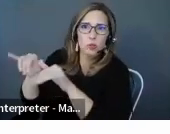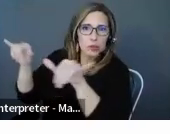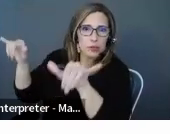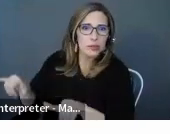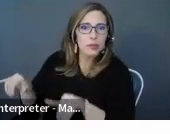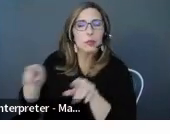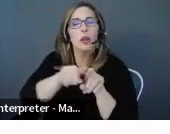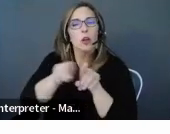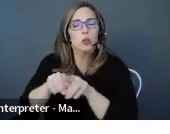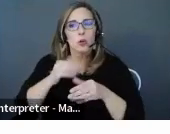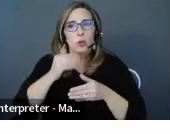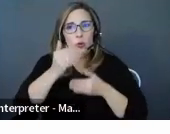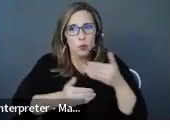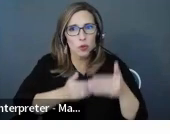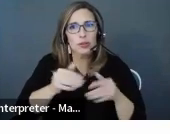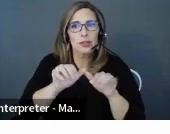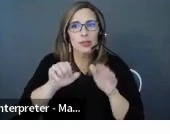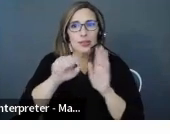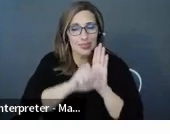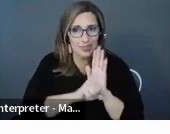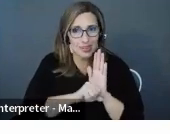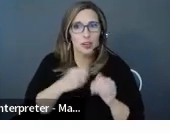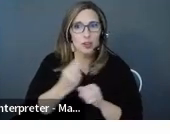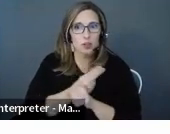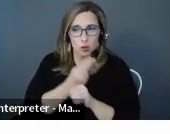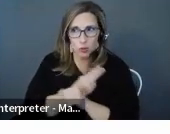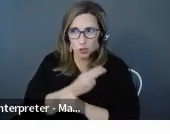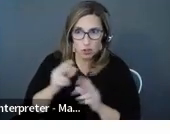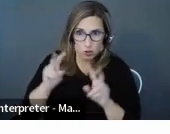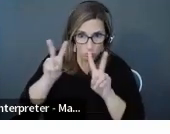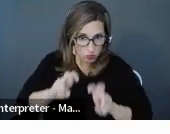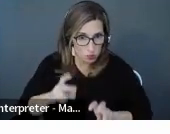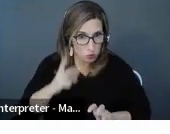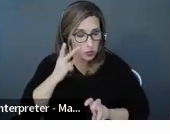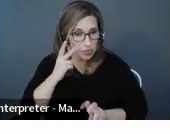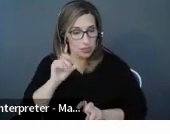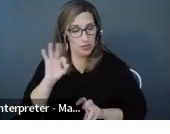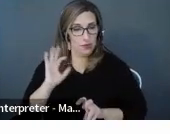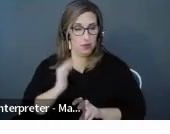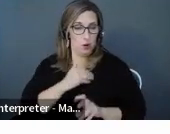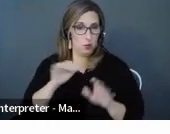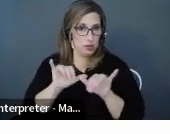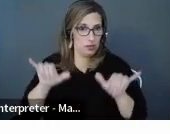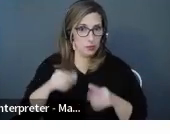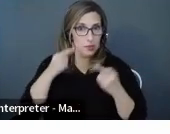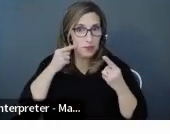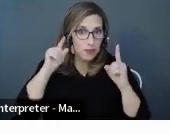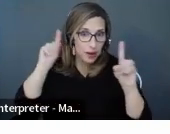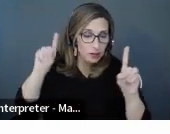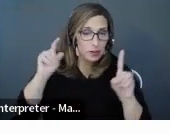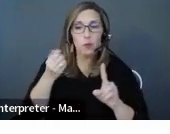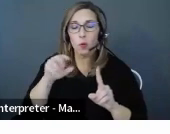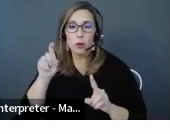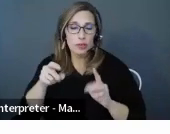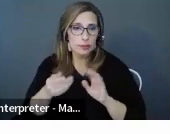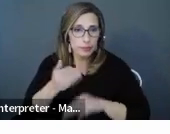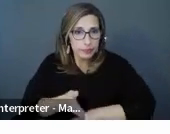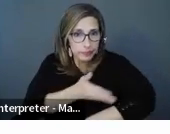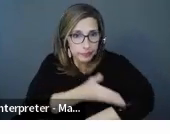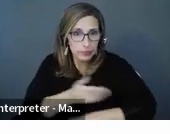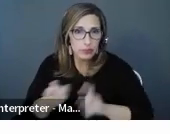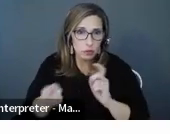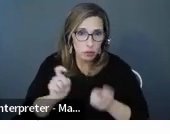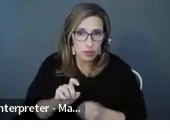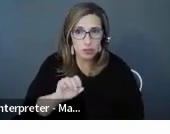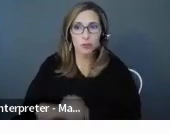processes that the state uses to assess the effectiveness of both system improvements and the overall QIS and revise it as necessary. Next